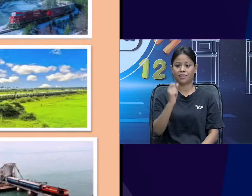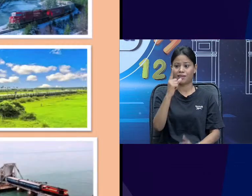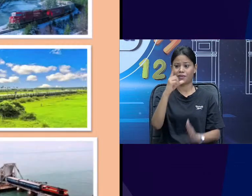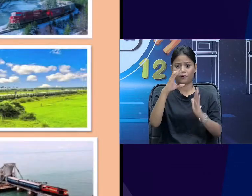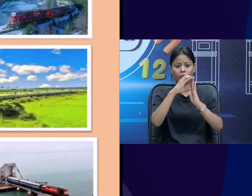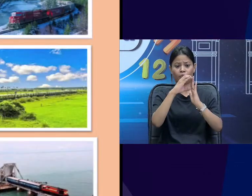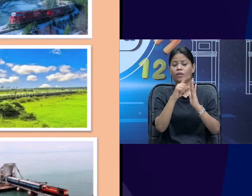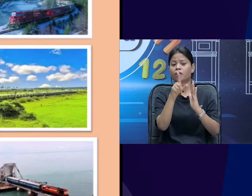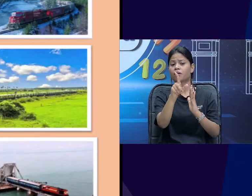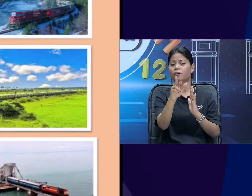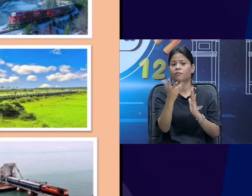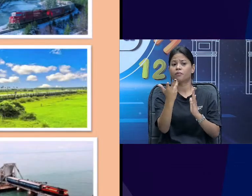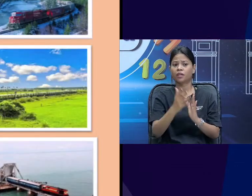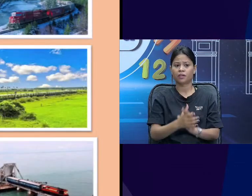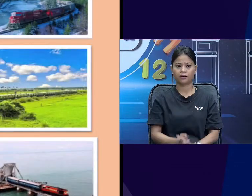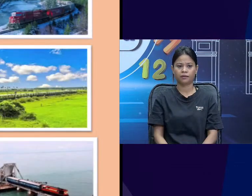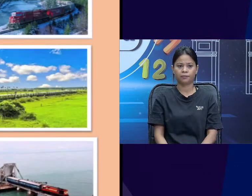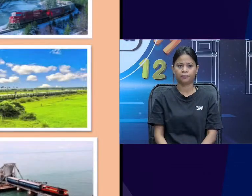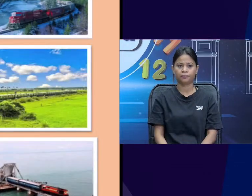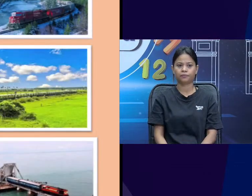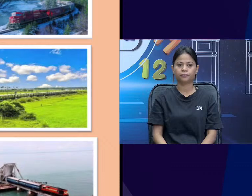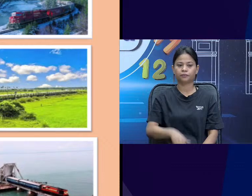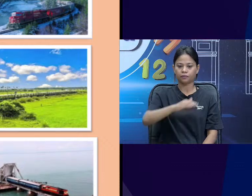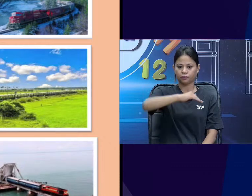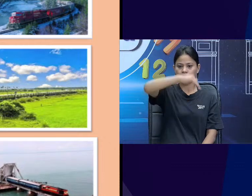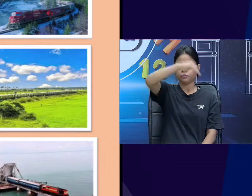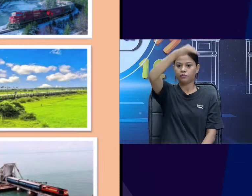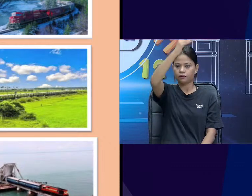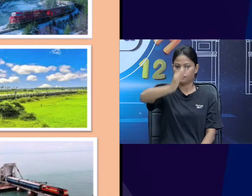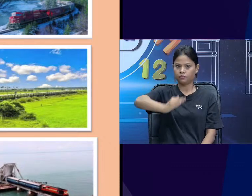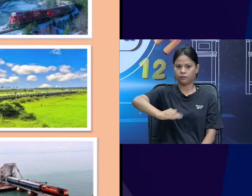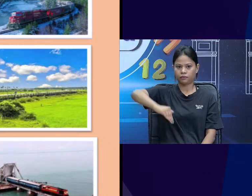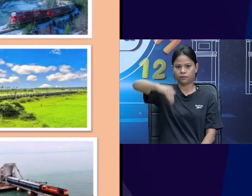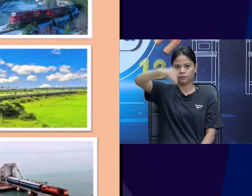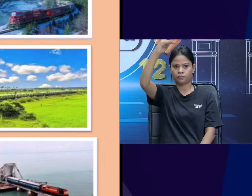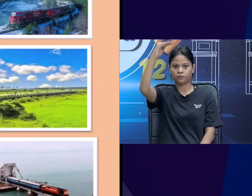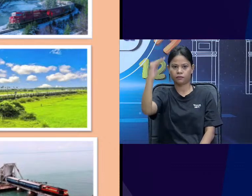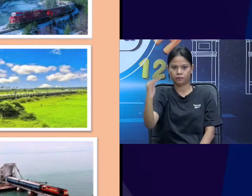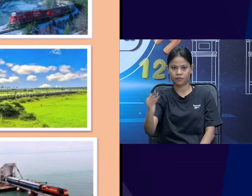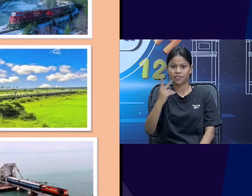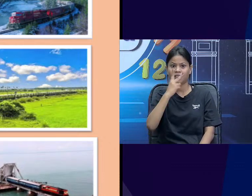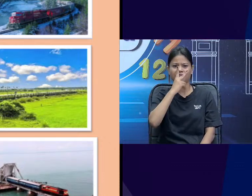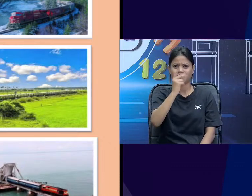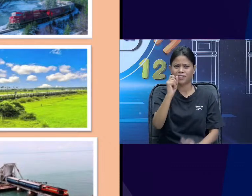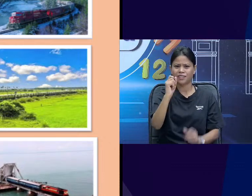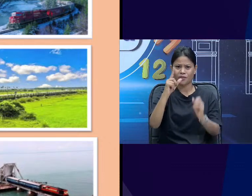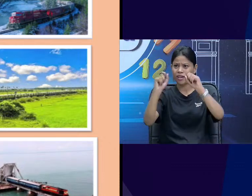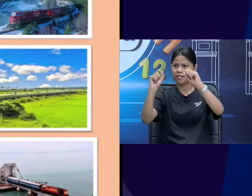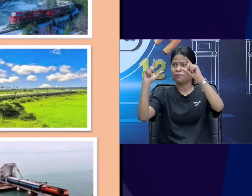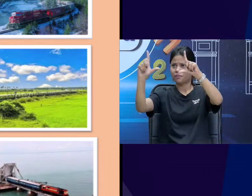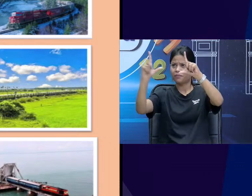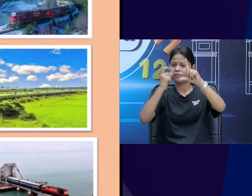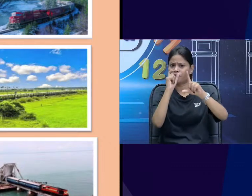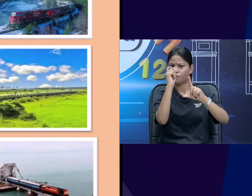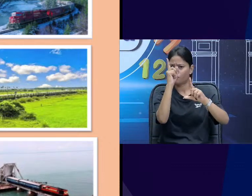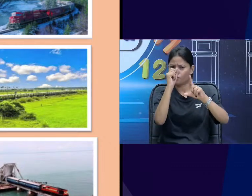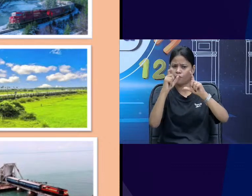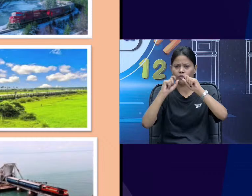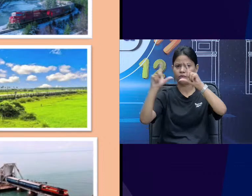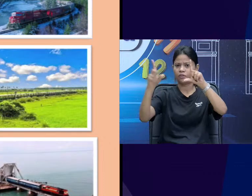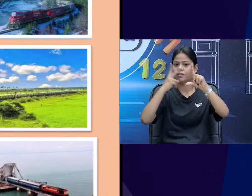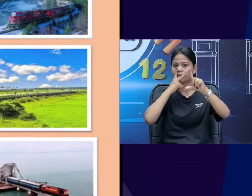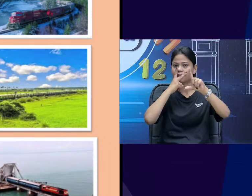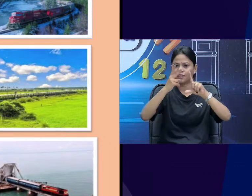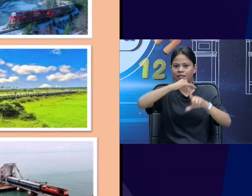stanza says, over the mountains. Where overs are, can you see in the picture? Now you know what are